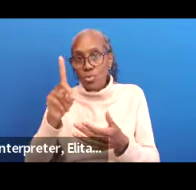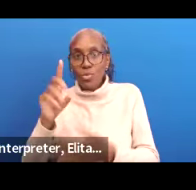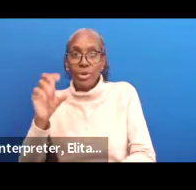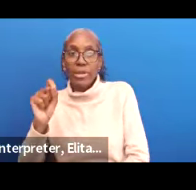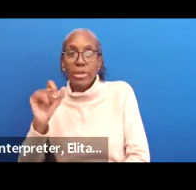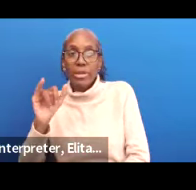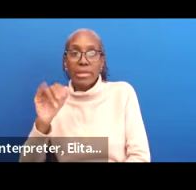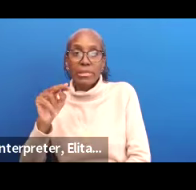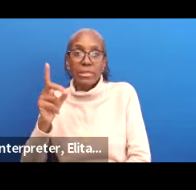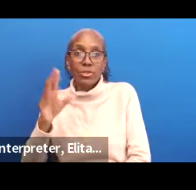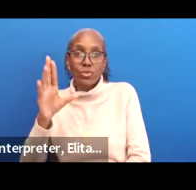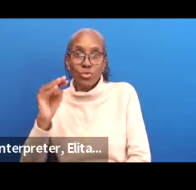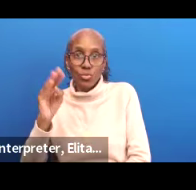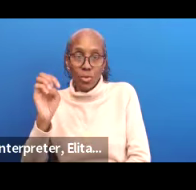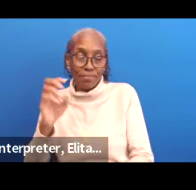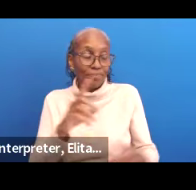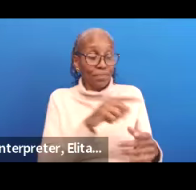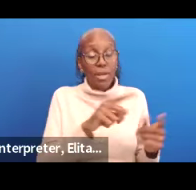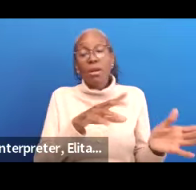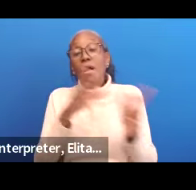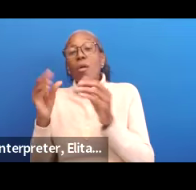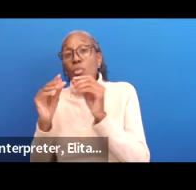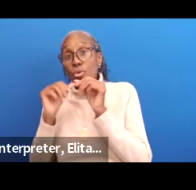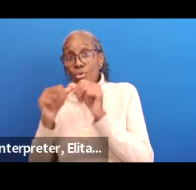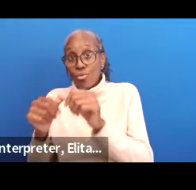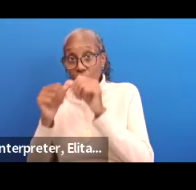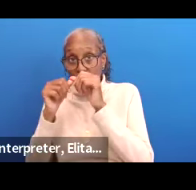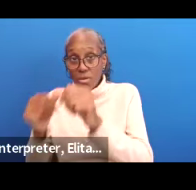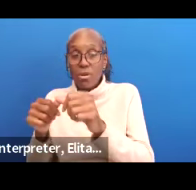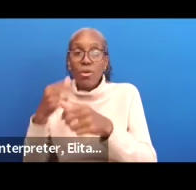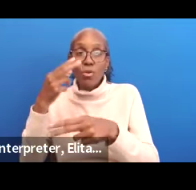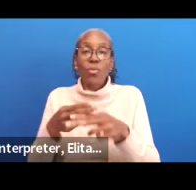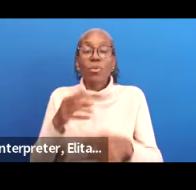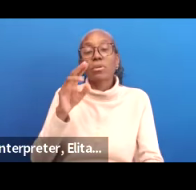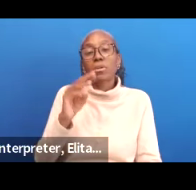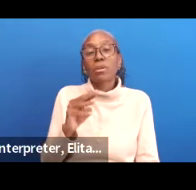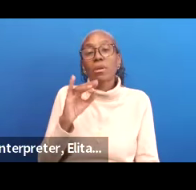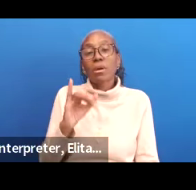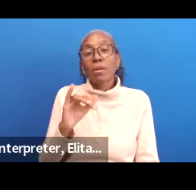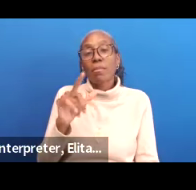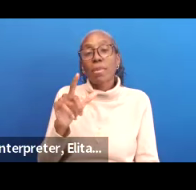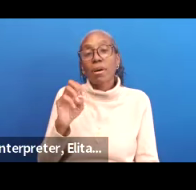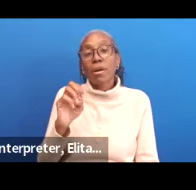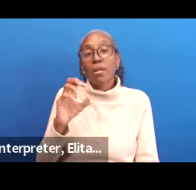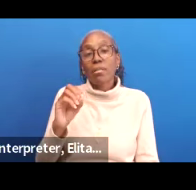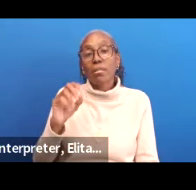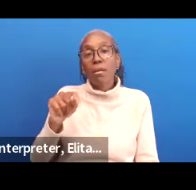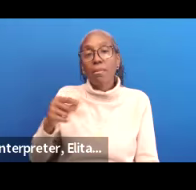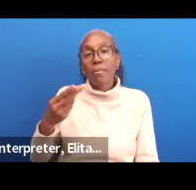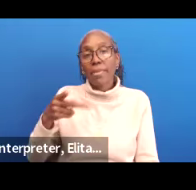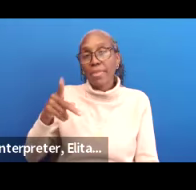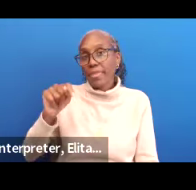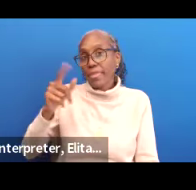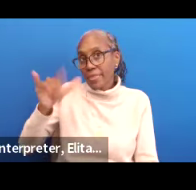a more chronic spinal cord injury is something called myelopathy, which we don't talk about